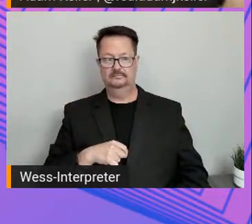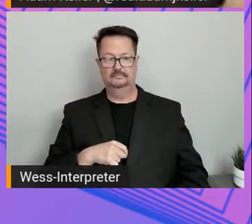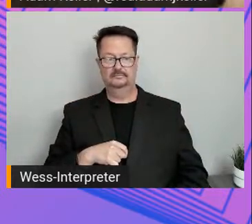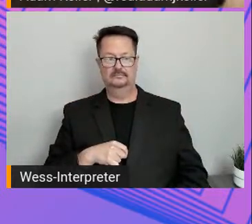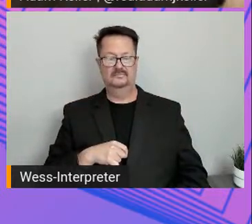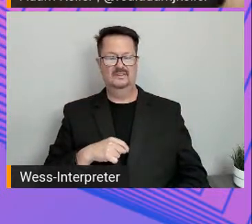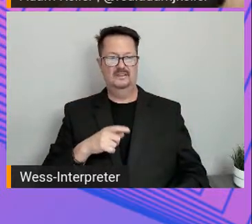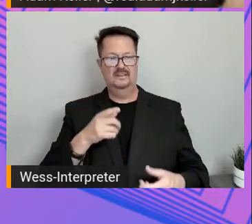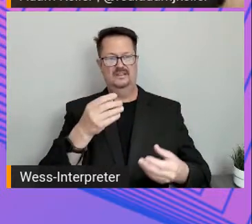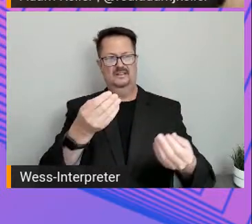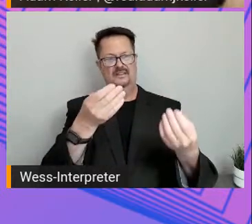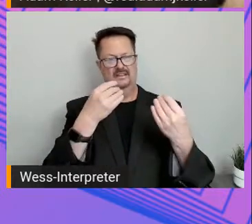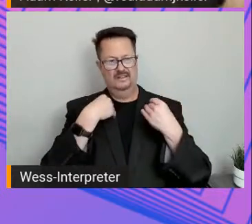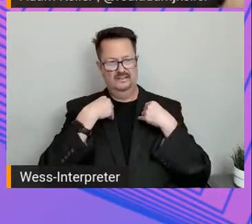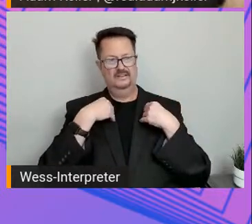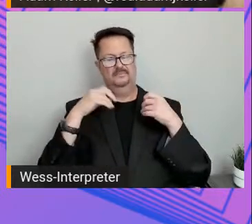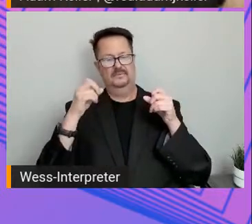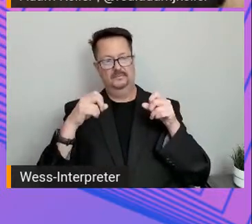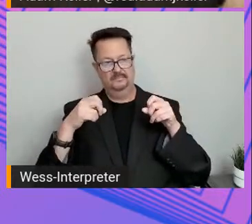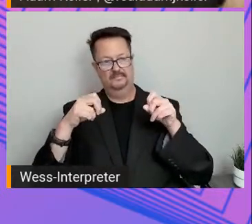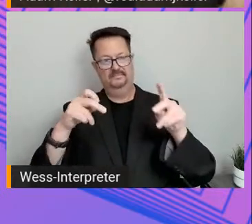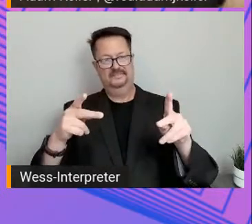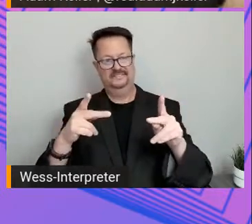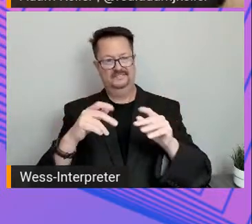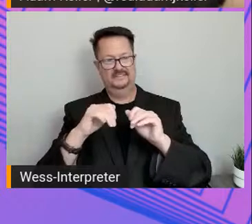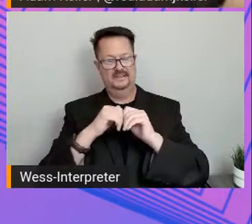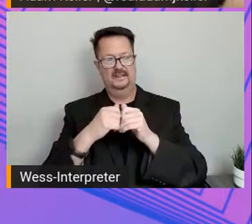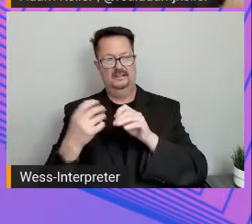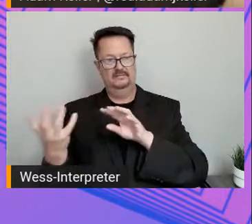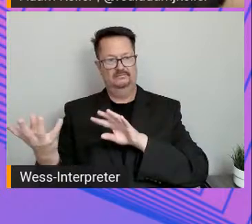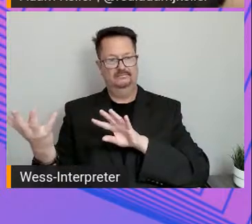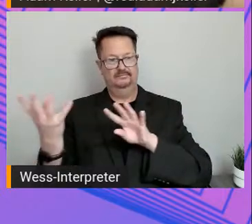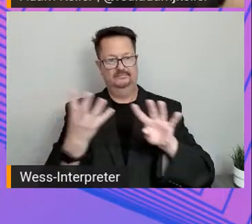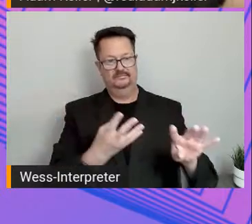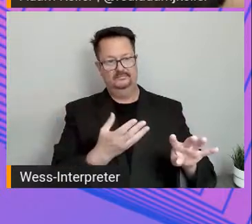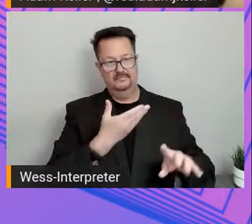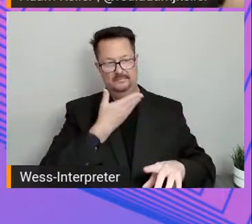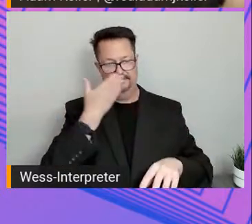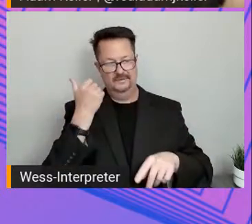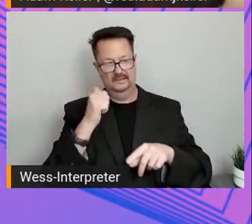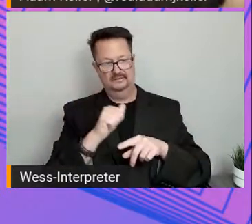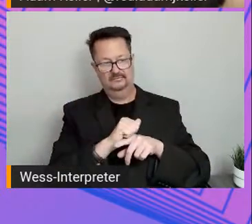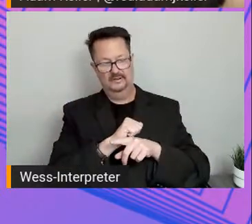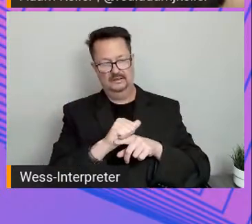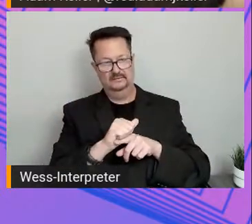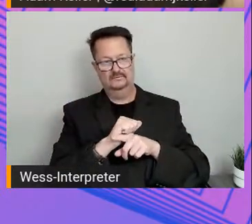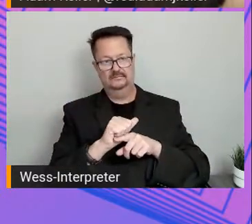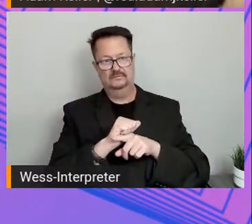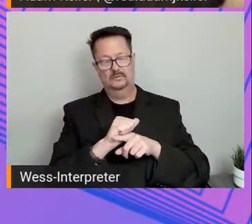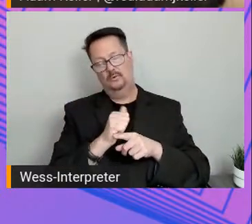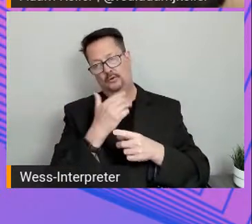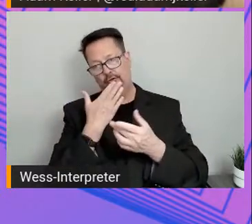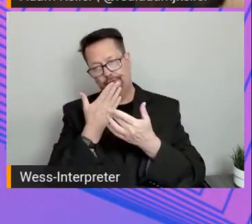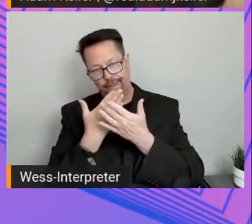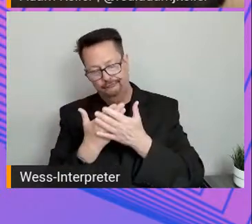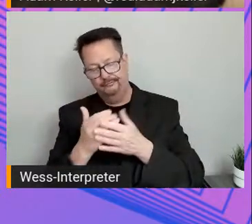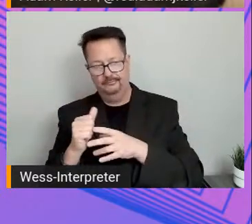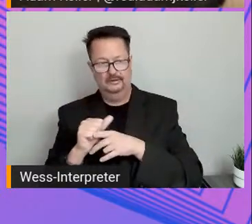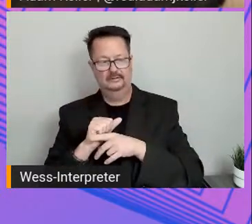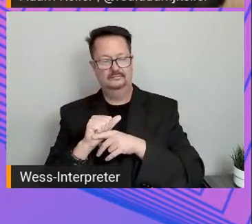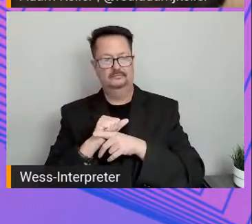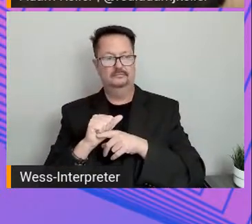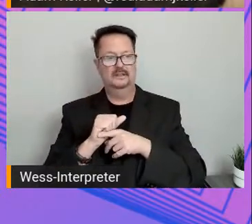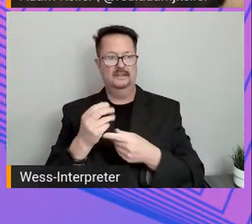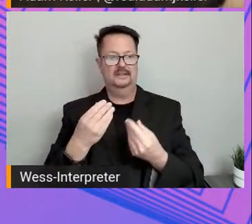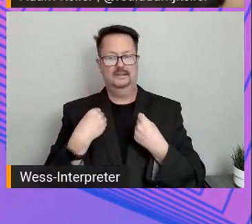way to deploy my containers to AWS using best practices or good practices, it also gives me the